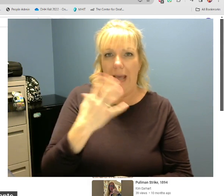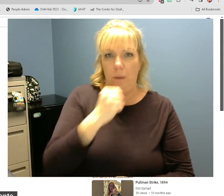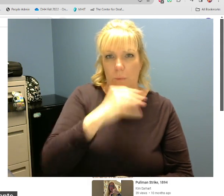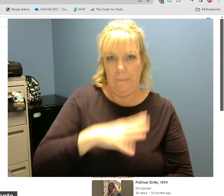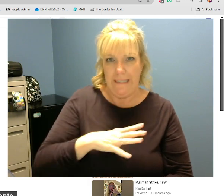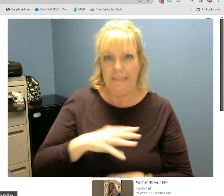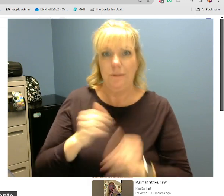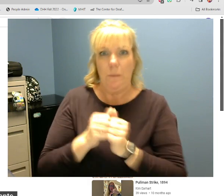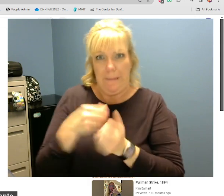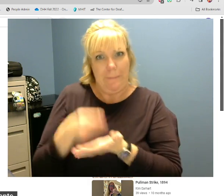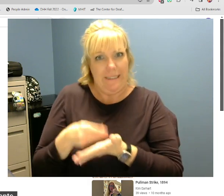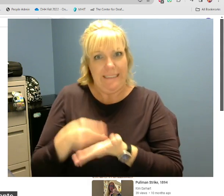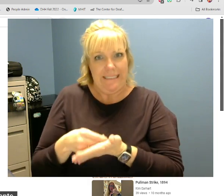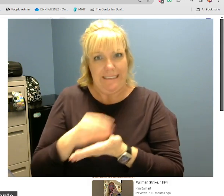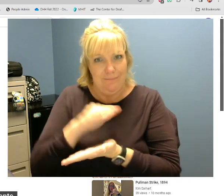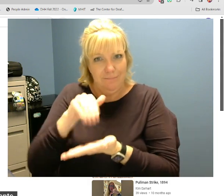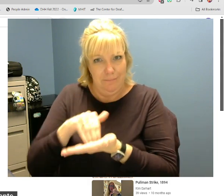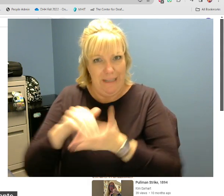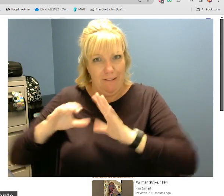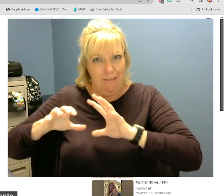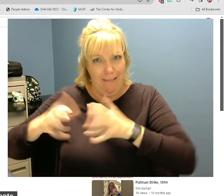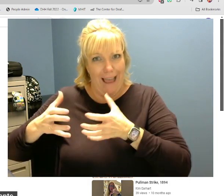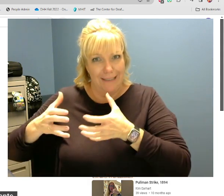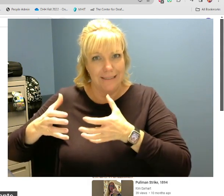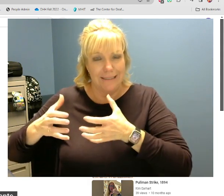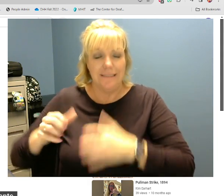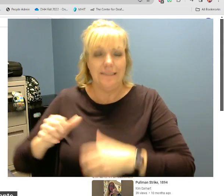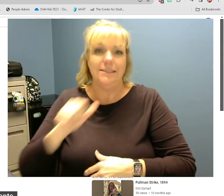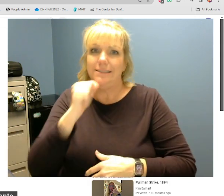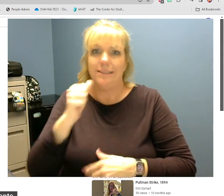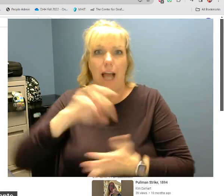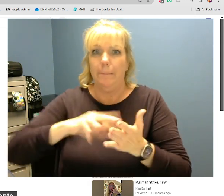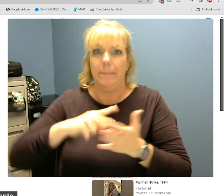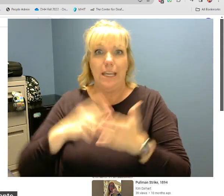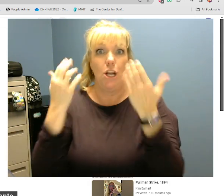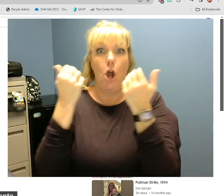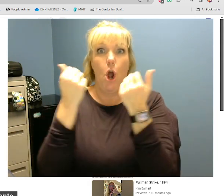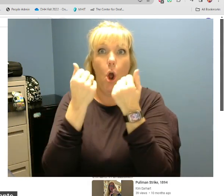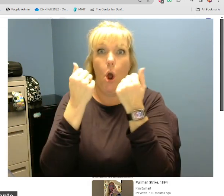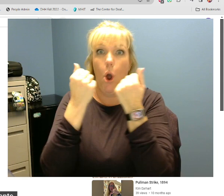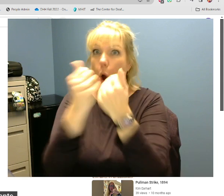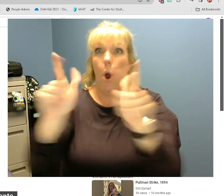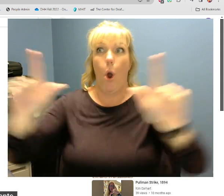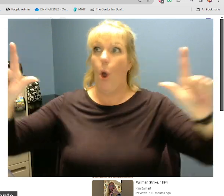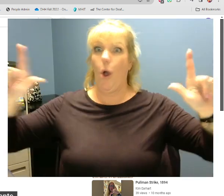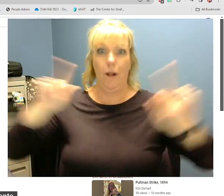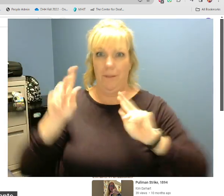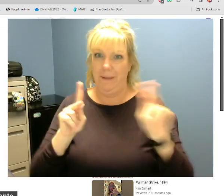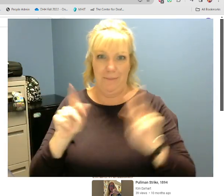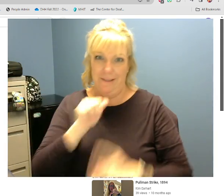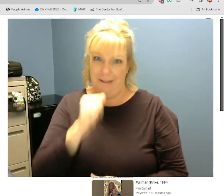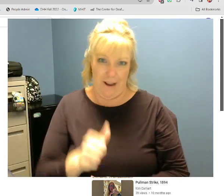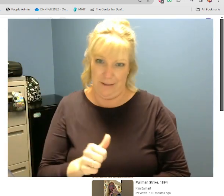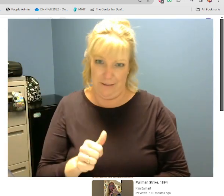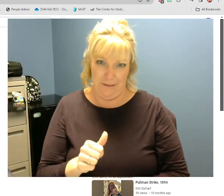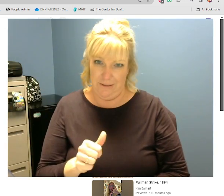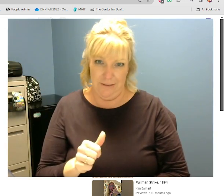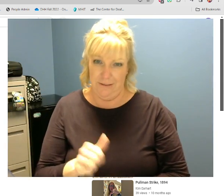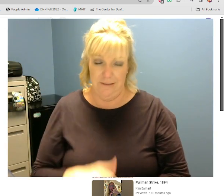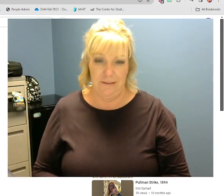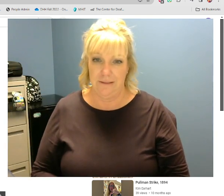so this doesn't include huge segments of people. And again, we're looking at the